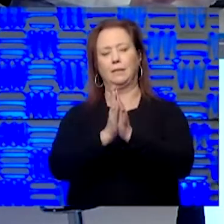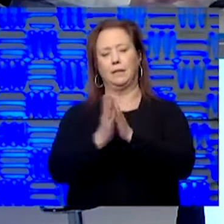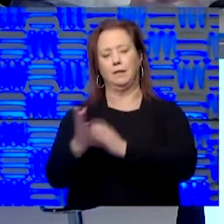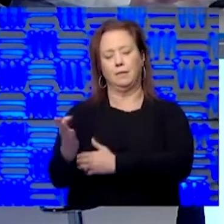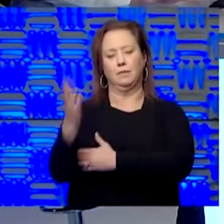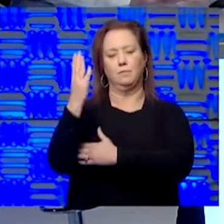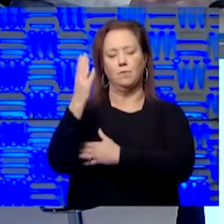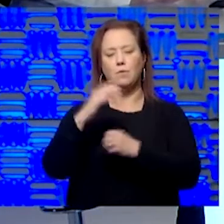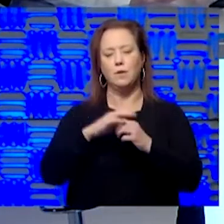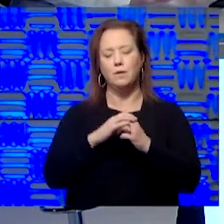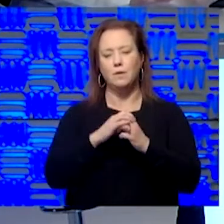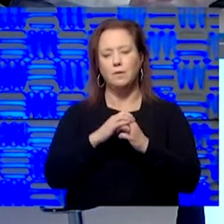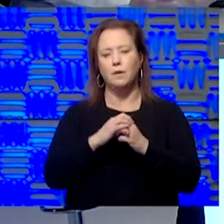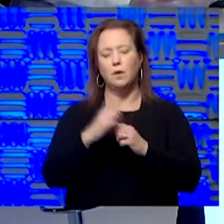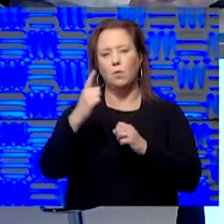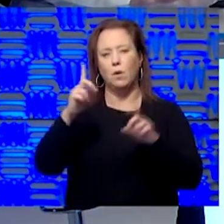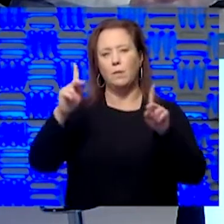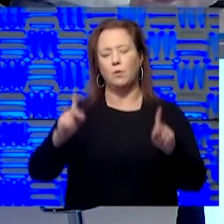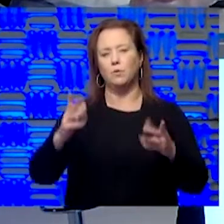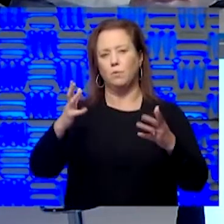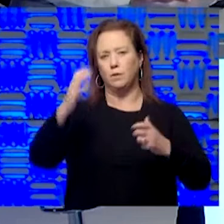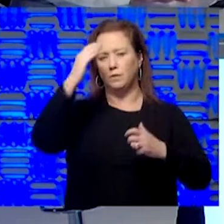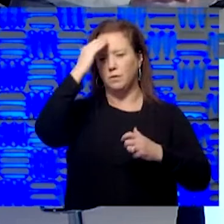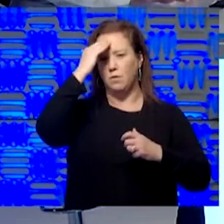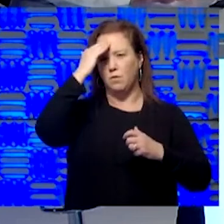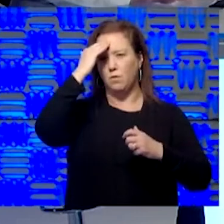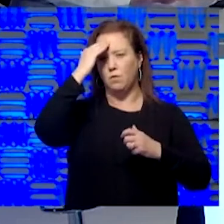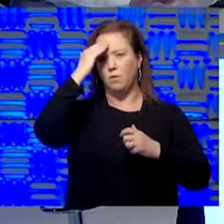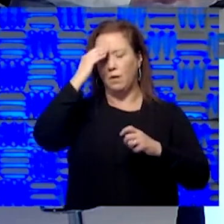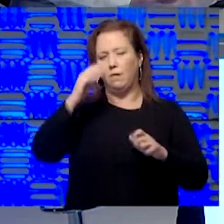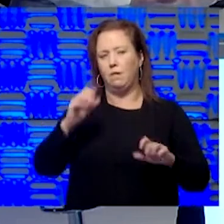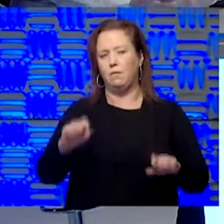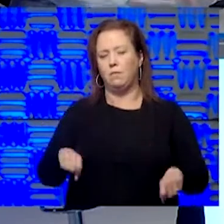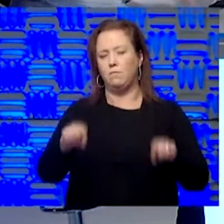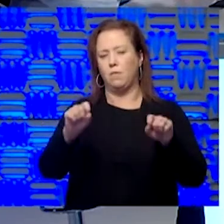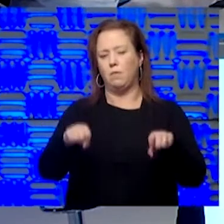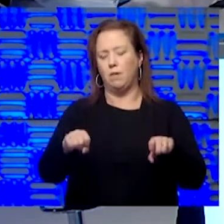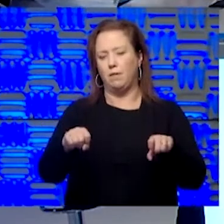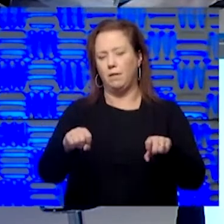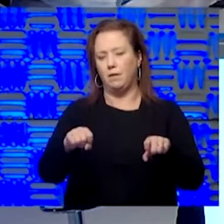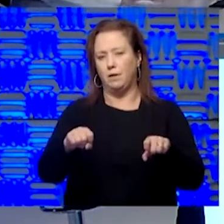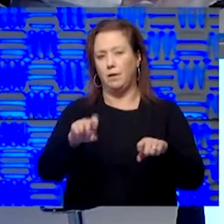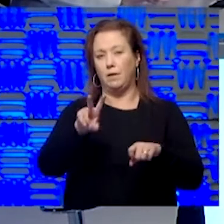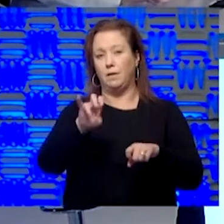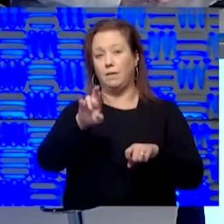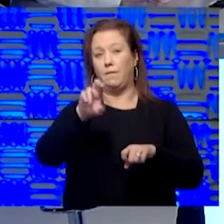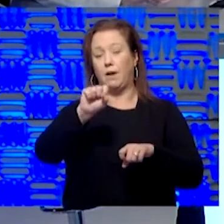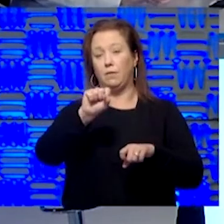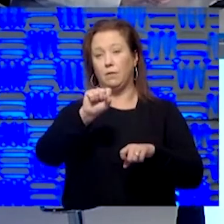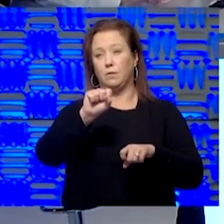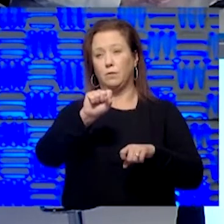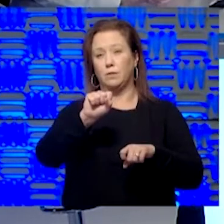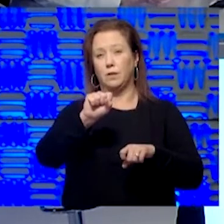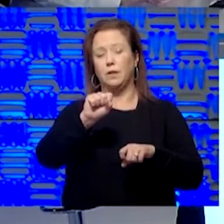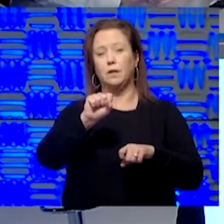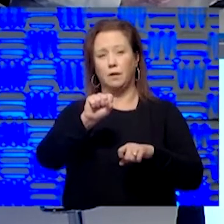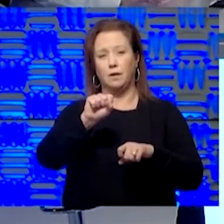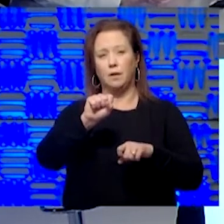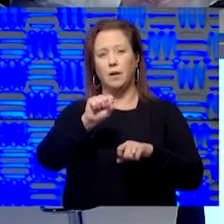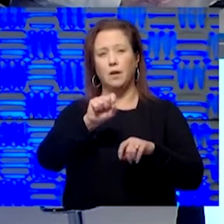this morning. One person wants to know, what's the probability of the virus transferring through